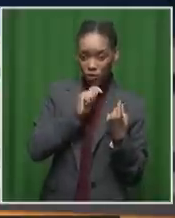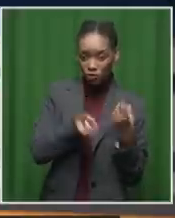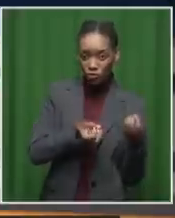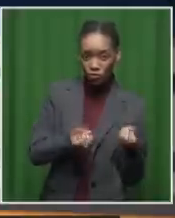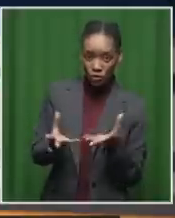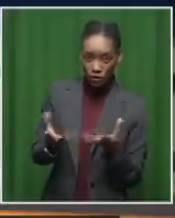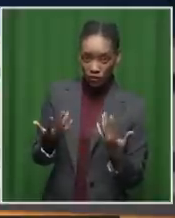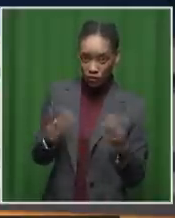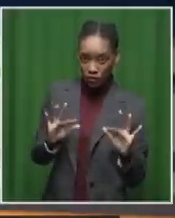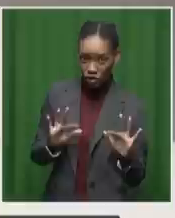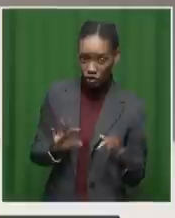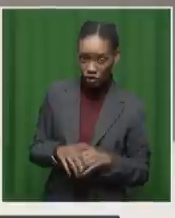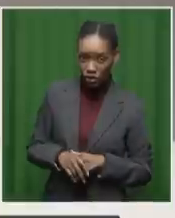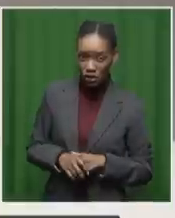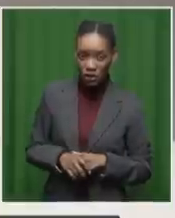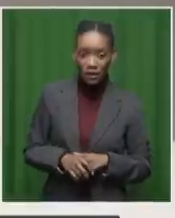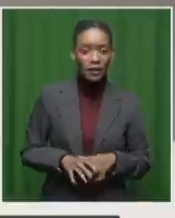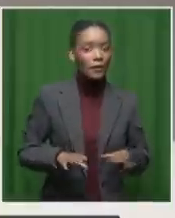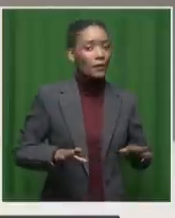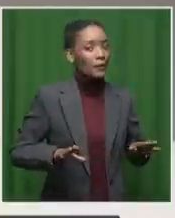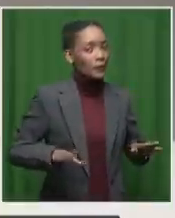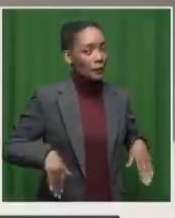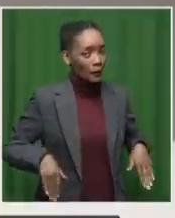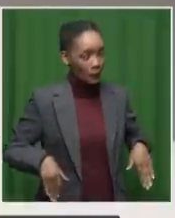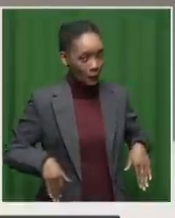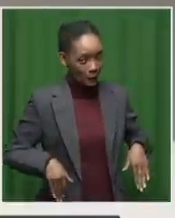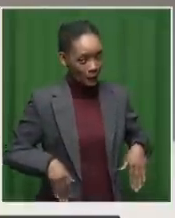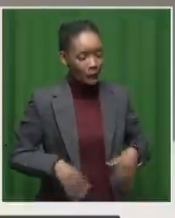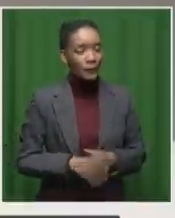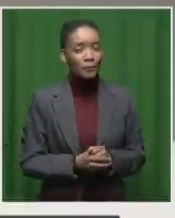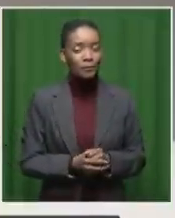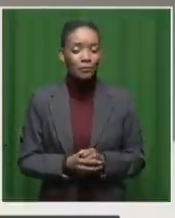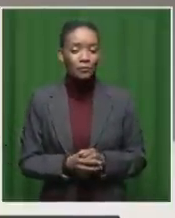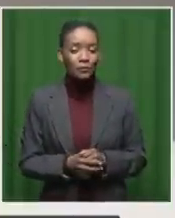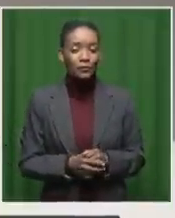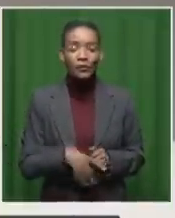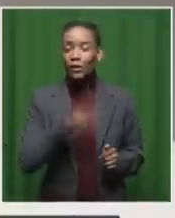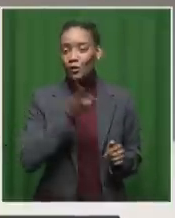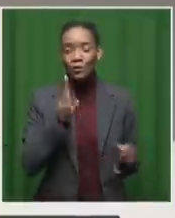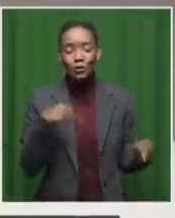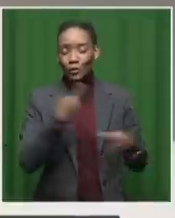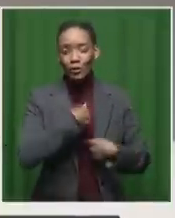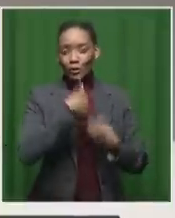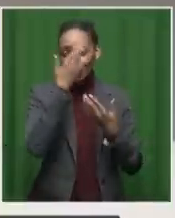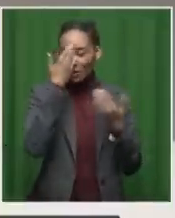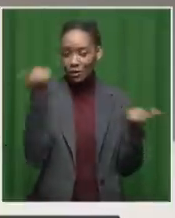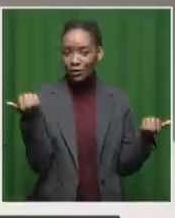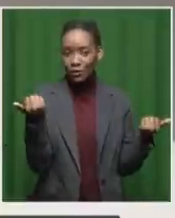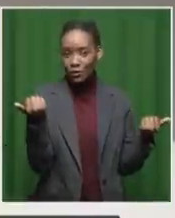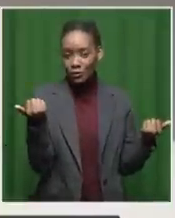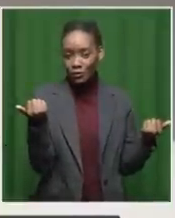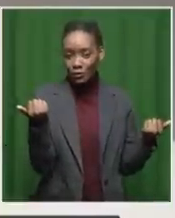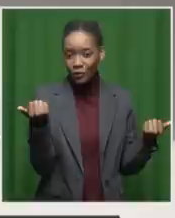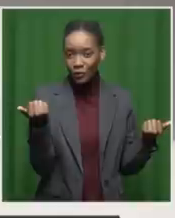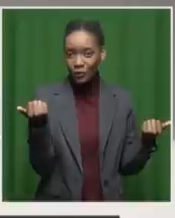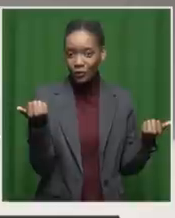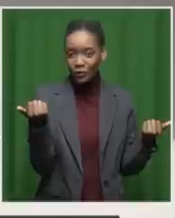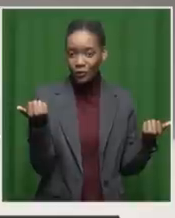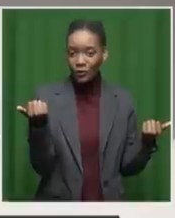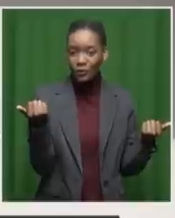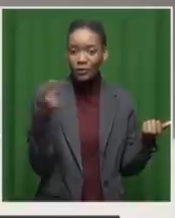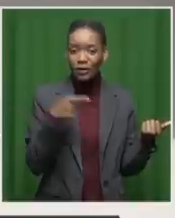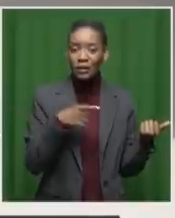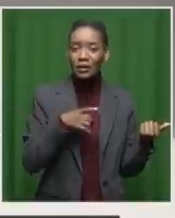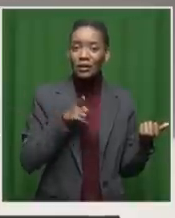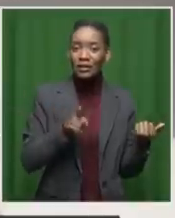actually were promised? Not yet. And we also don't know what is the level of